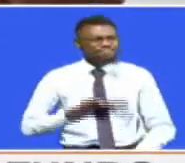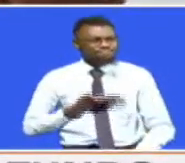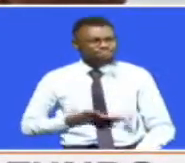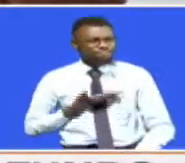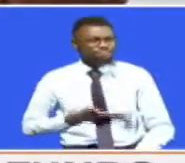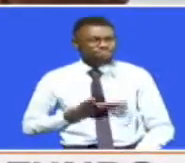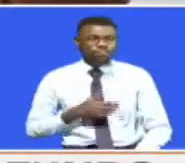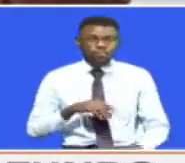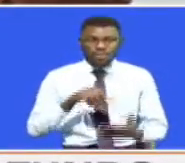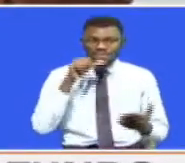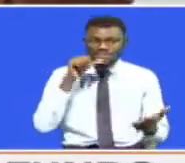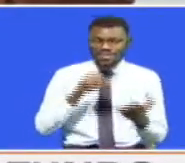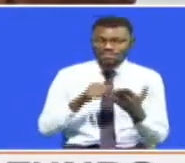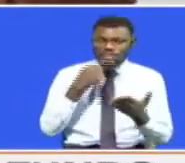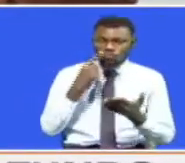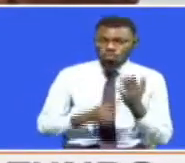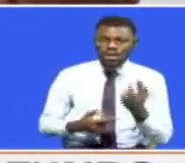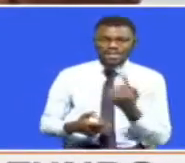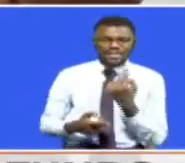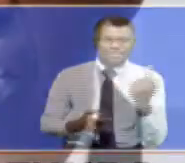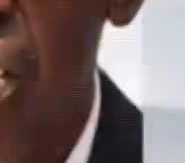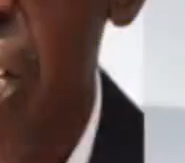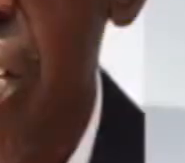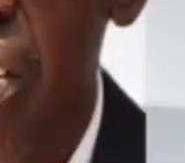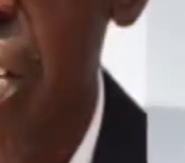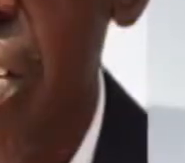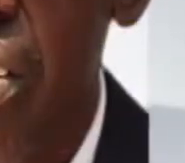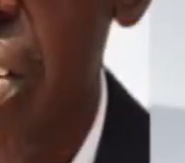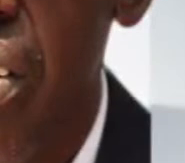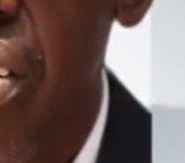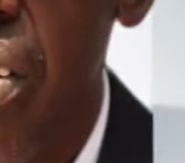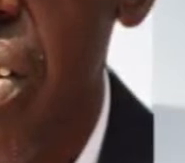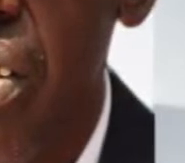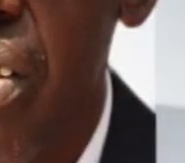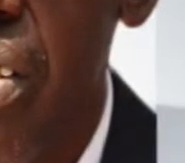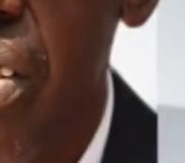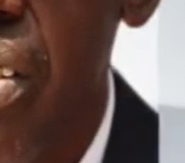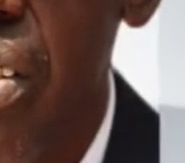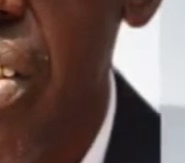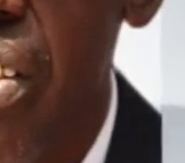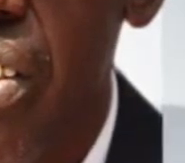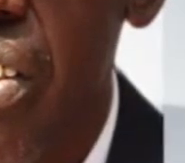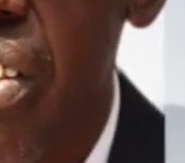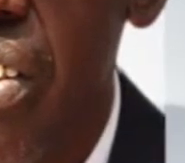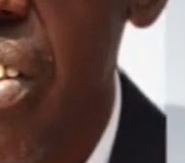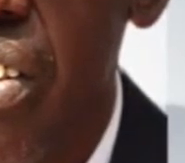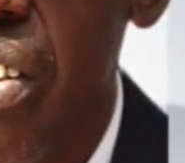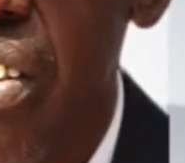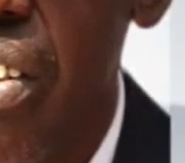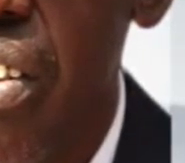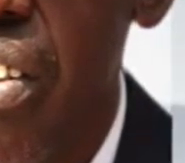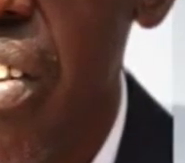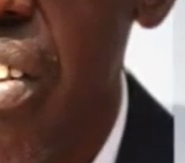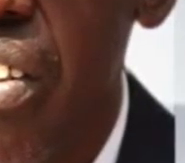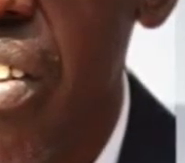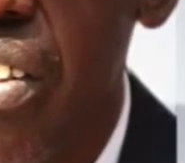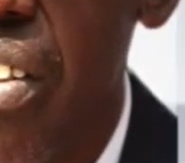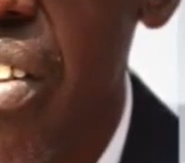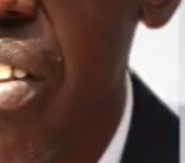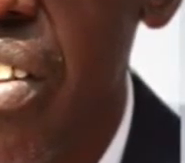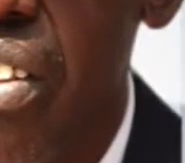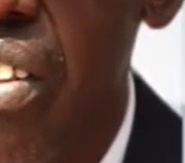letter, allocation per student is 4,002 shillings. Accordingly, the Minister of Education has also remitted to